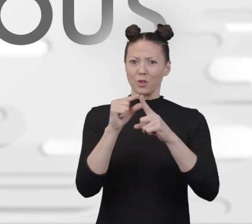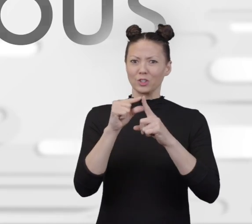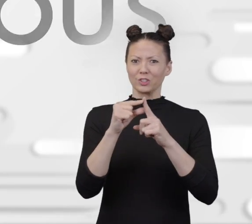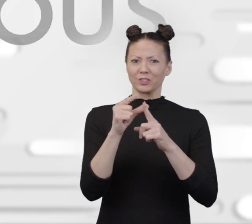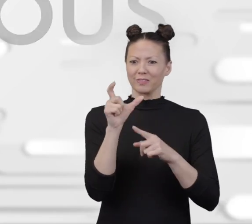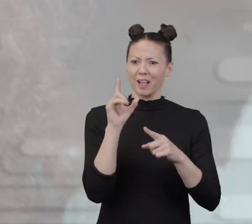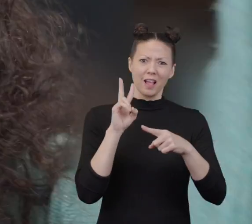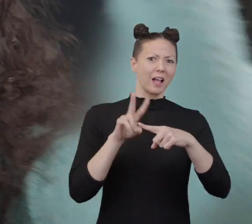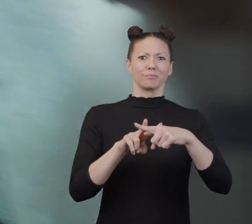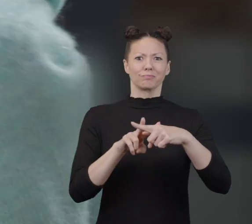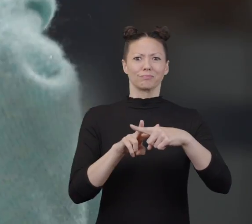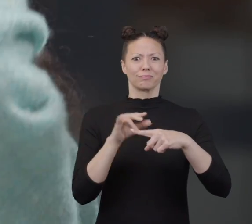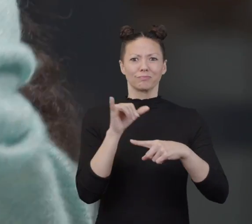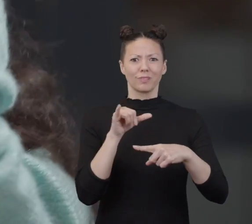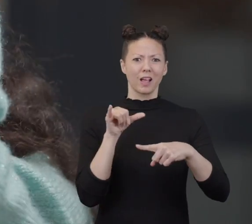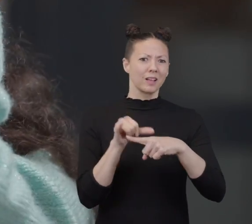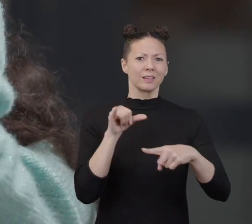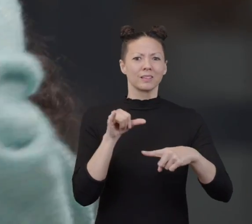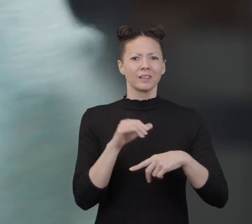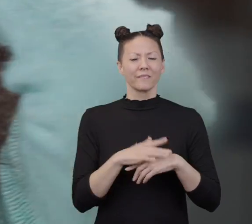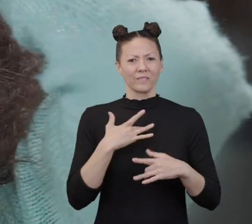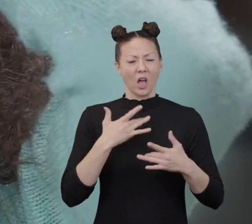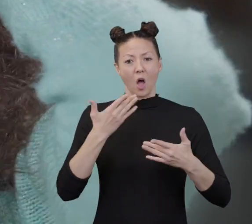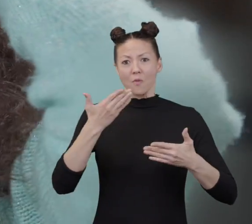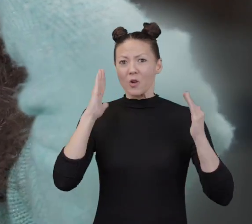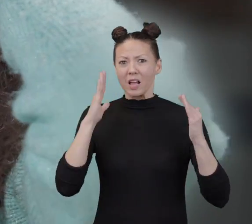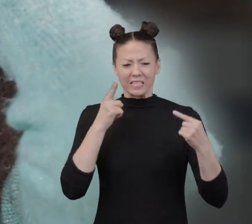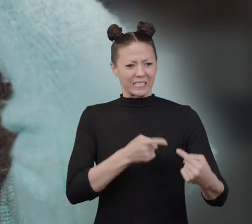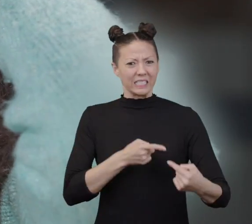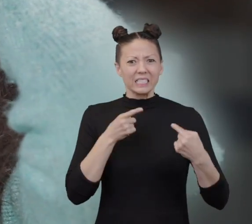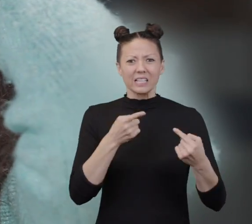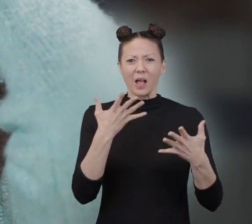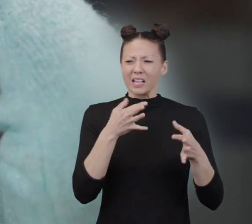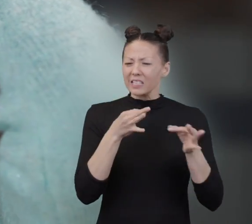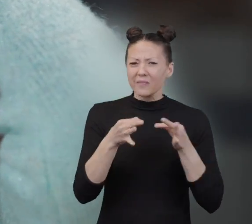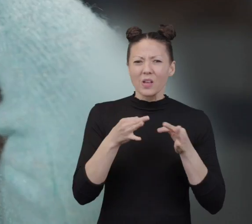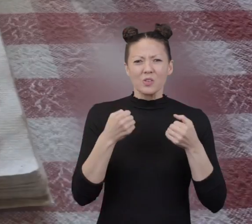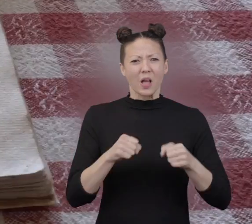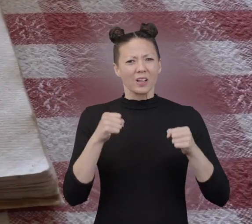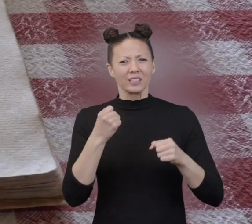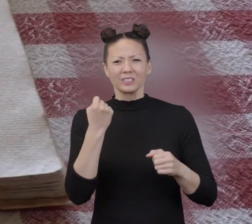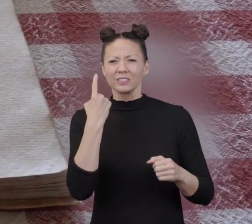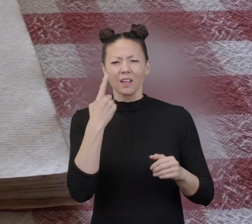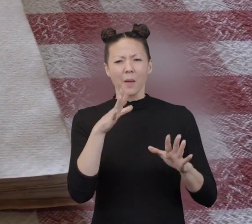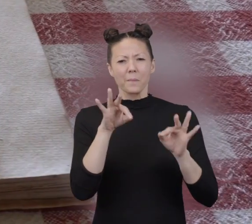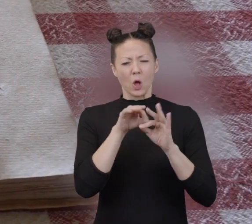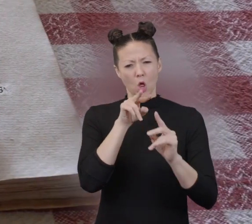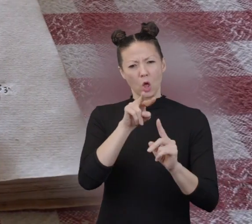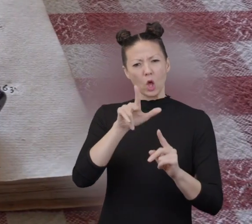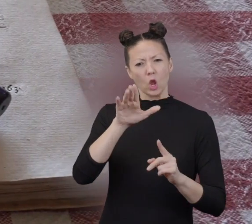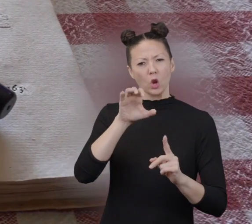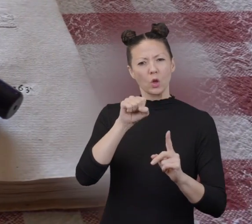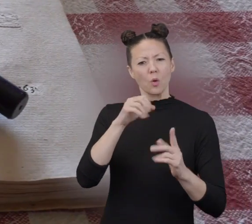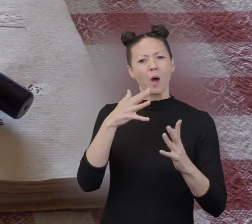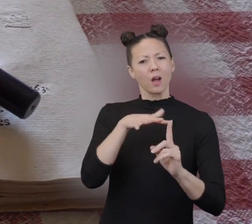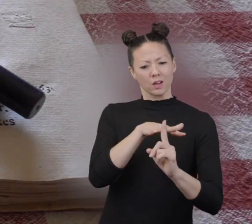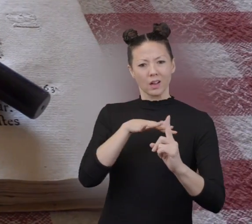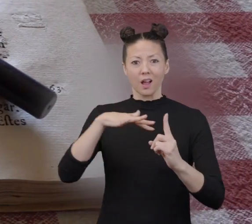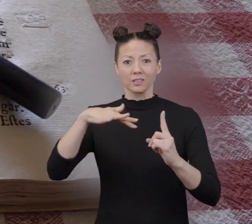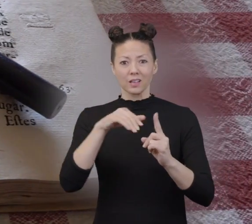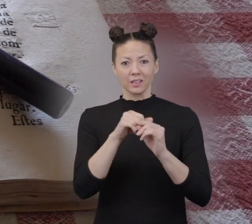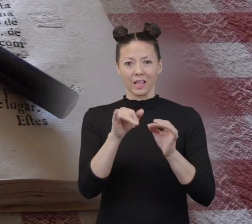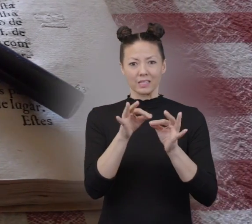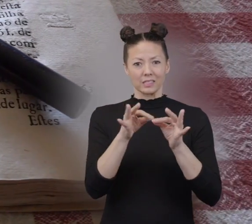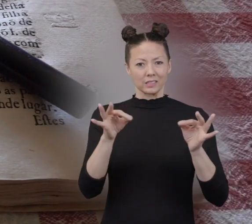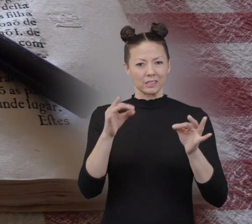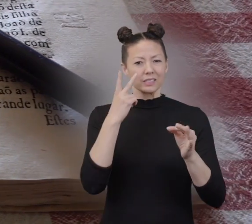word. It might feel overwhelming for you to try and define it. Let's use the context clues in the